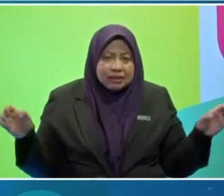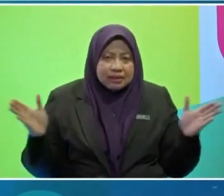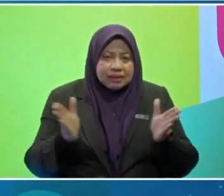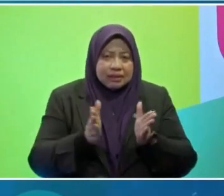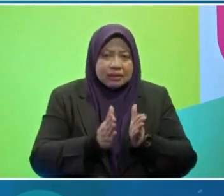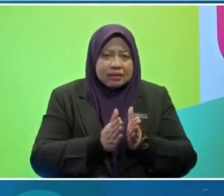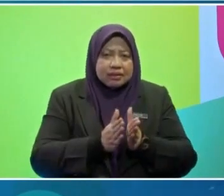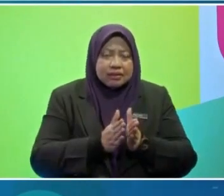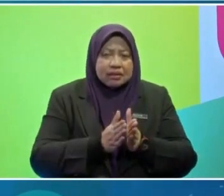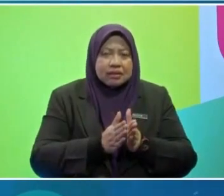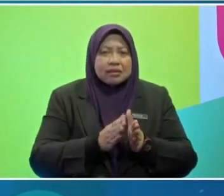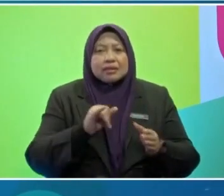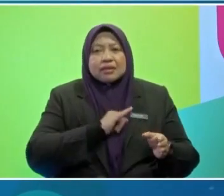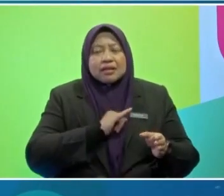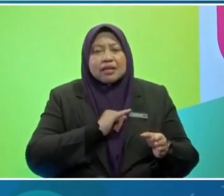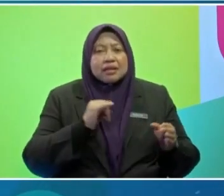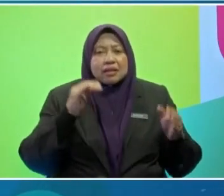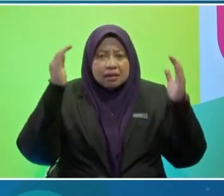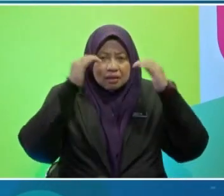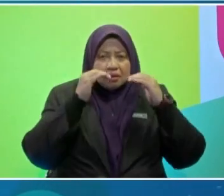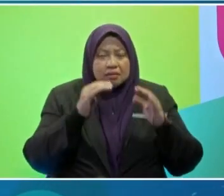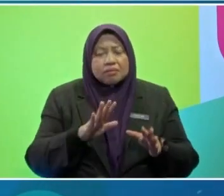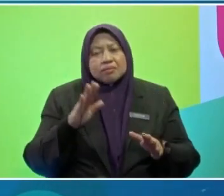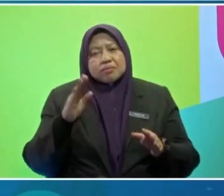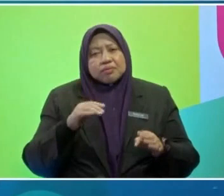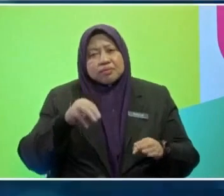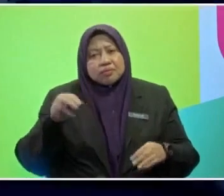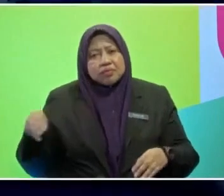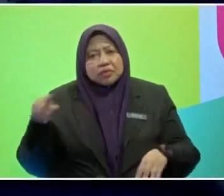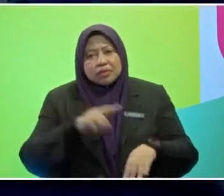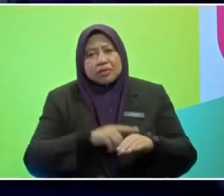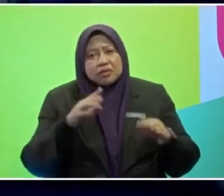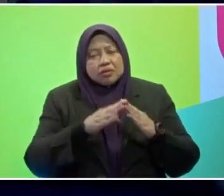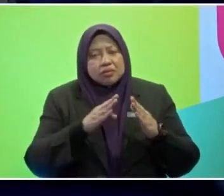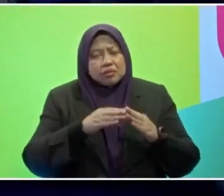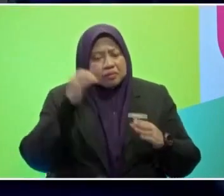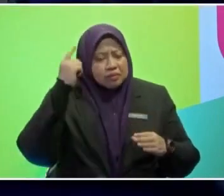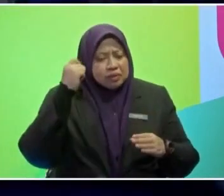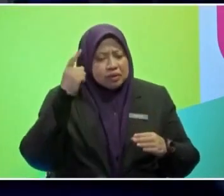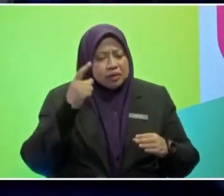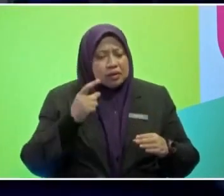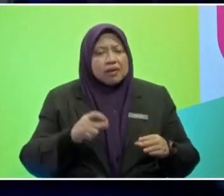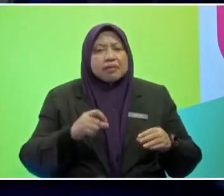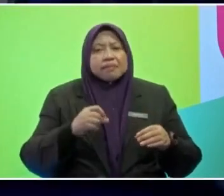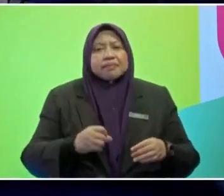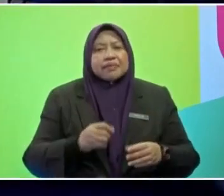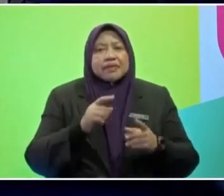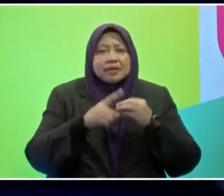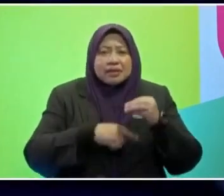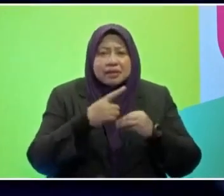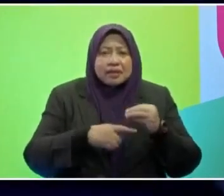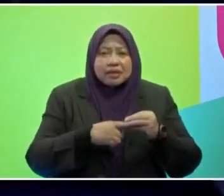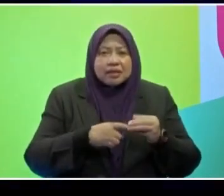So, I hope everyone at home understand the concept of how to change the size of the shadow. Okay, moving